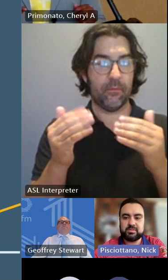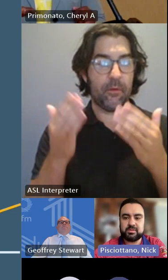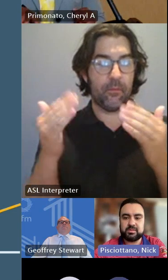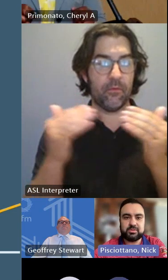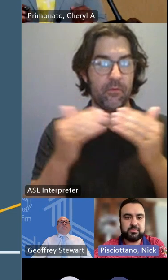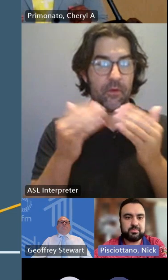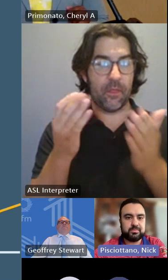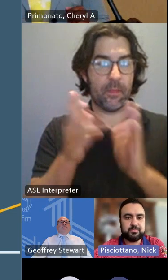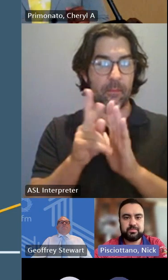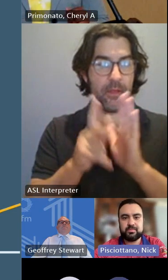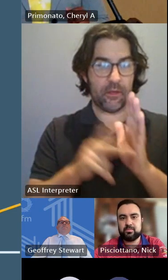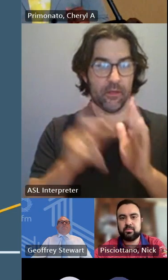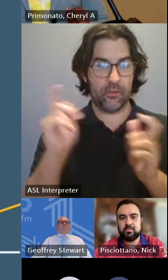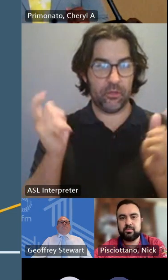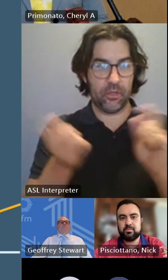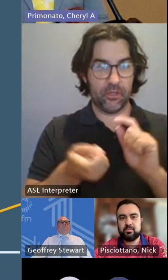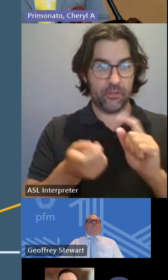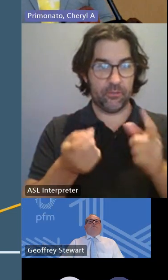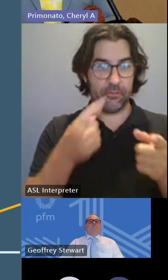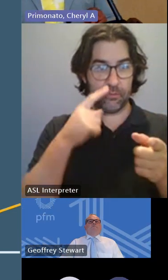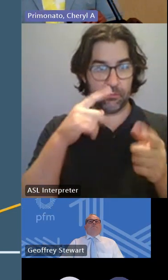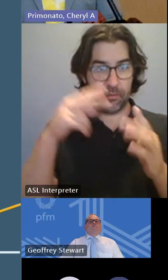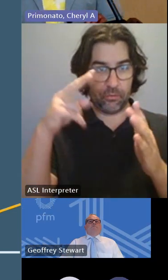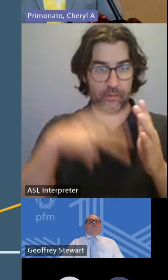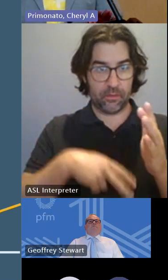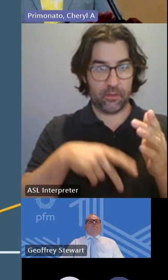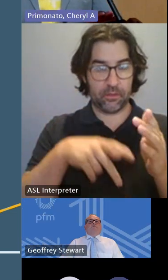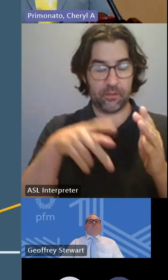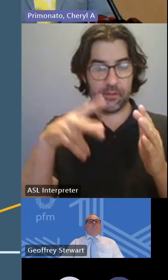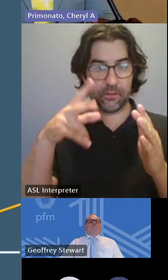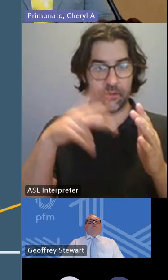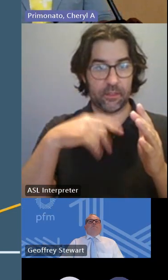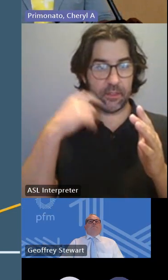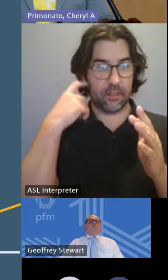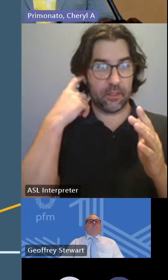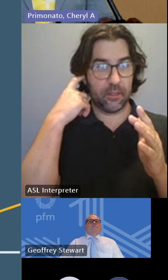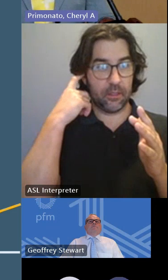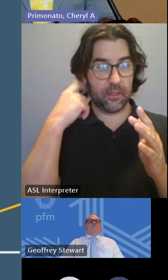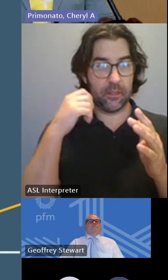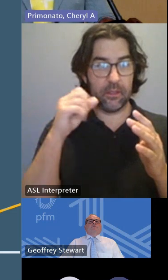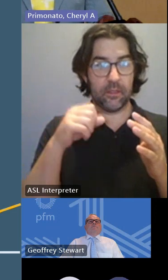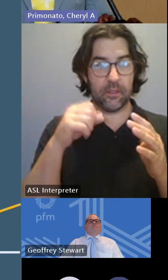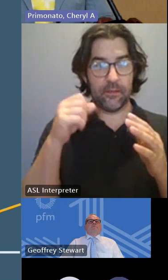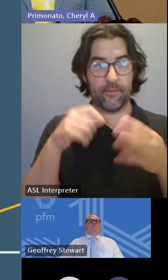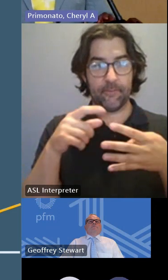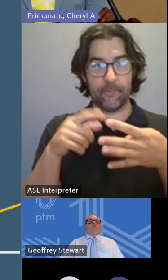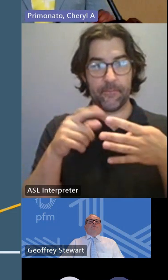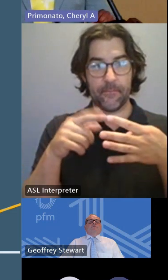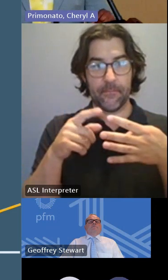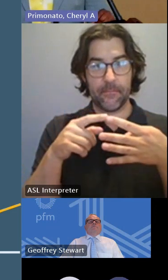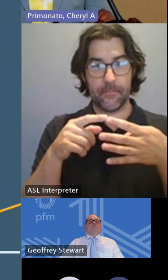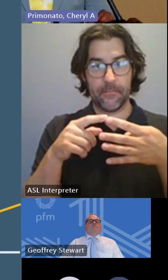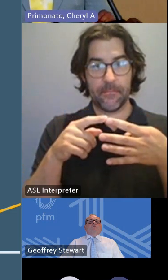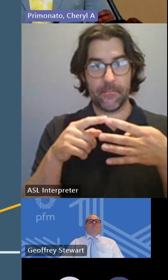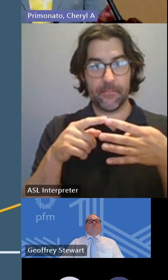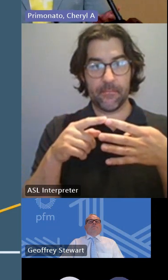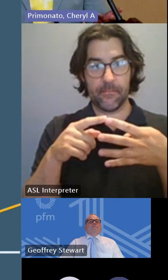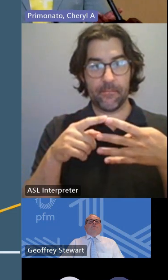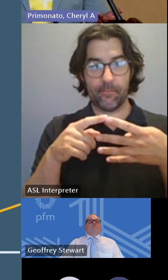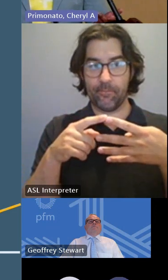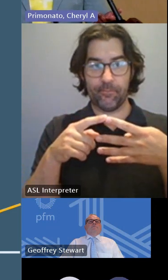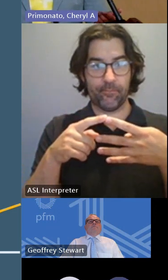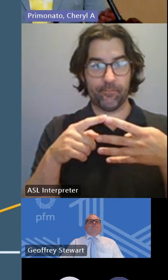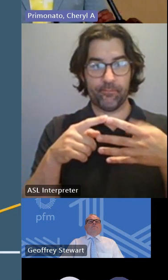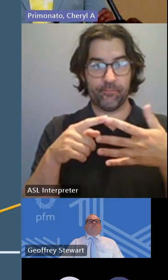kindly present this resolution? All right, so in 2023, PRT received a grant from the